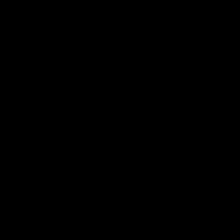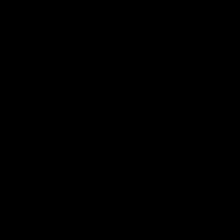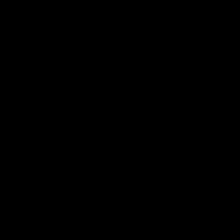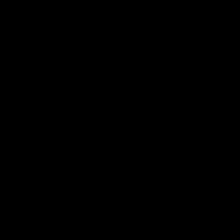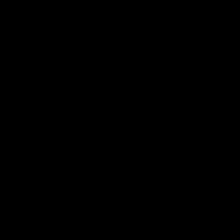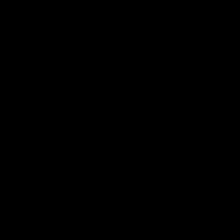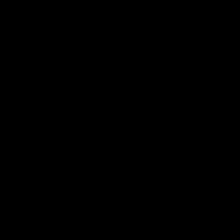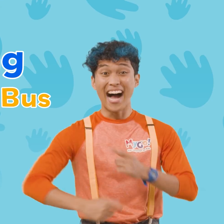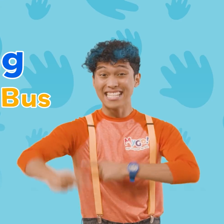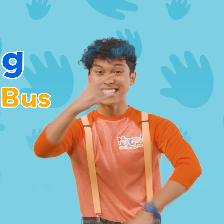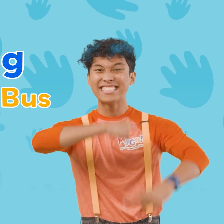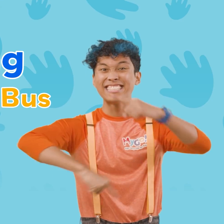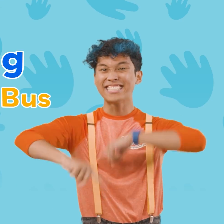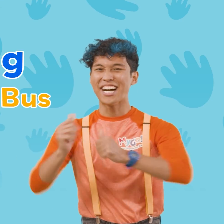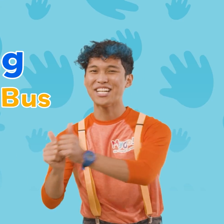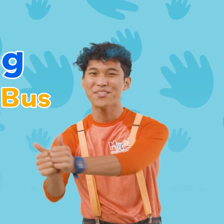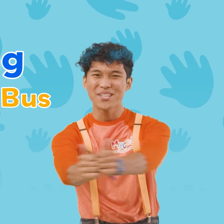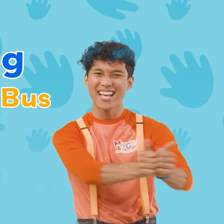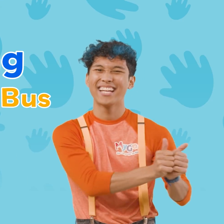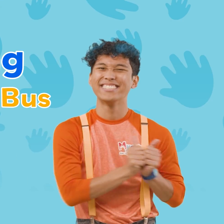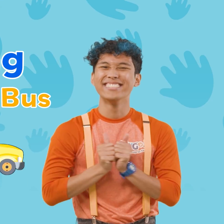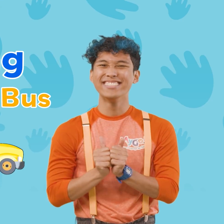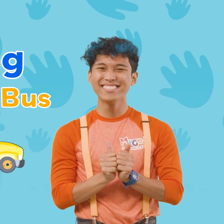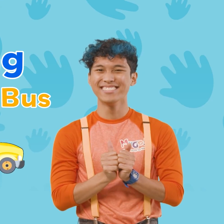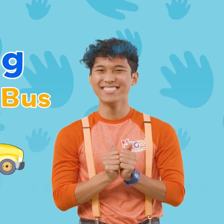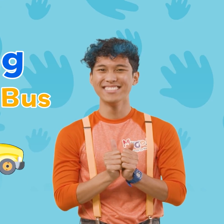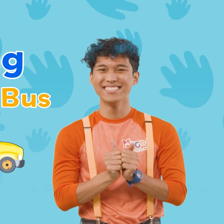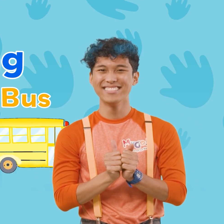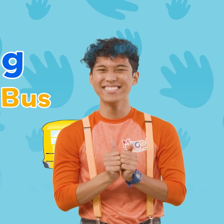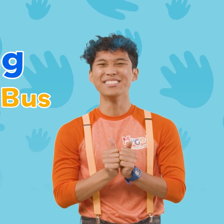Bye-bye. Sign along.